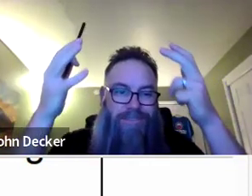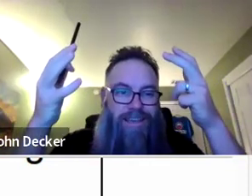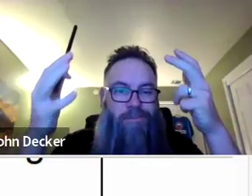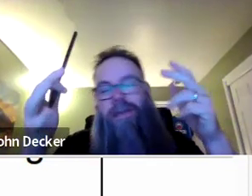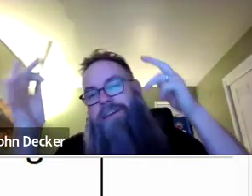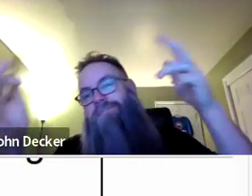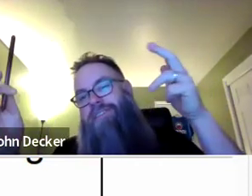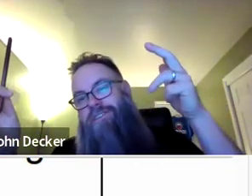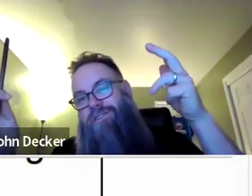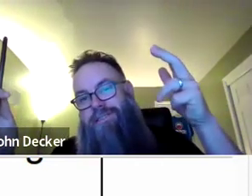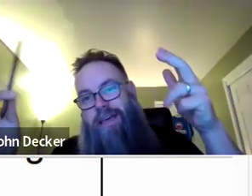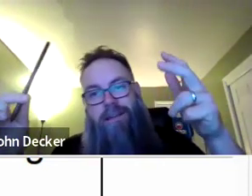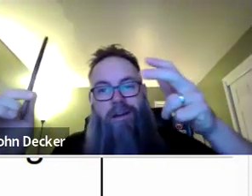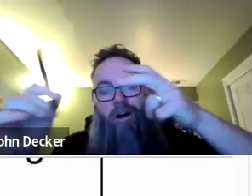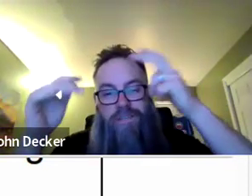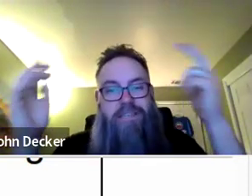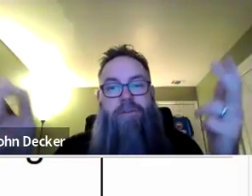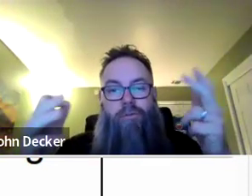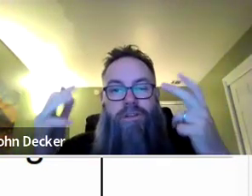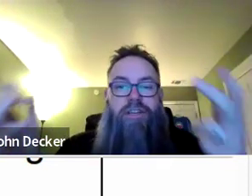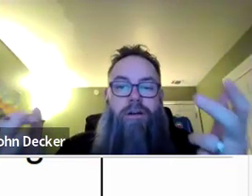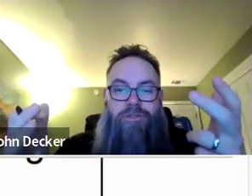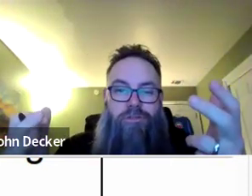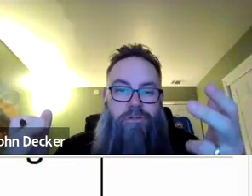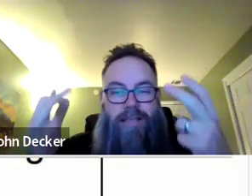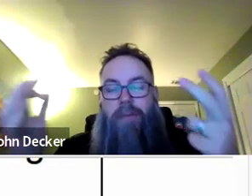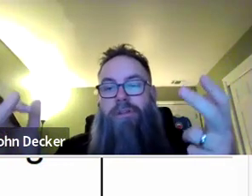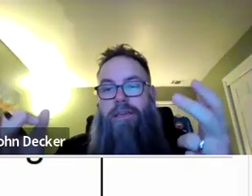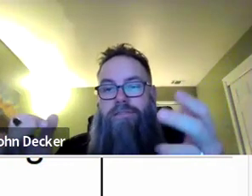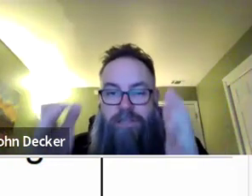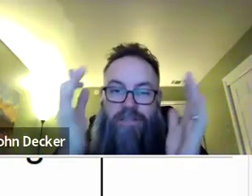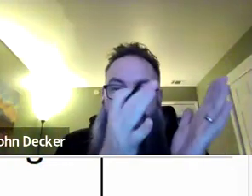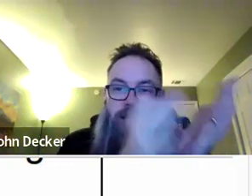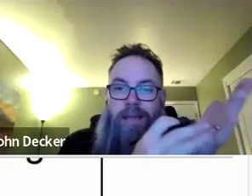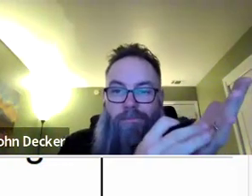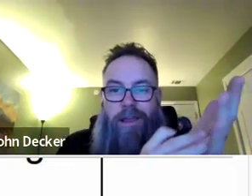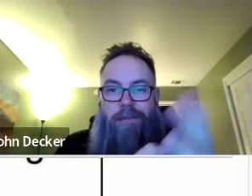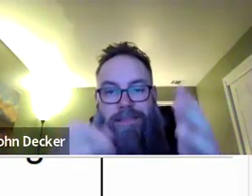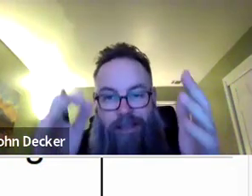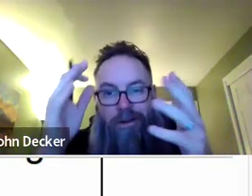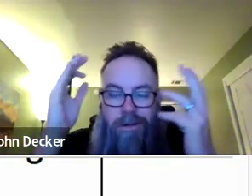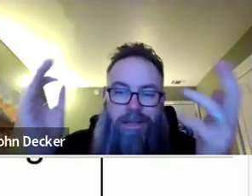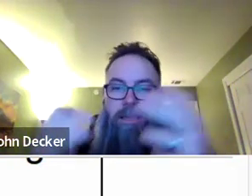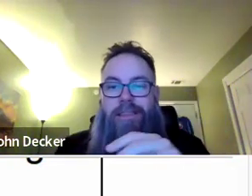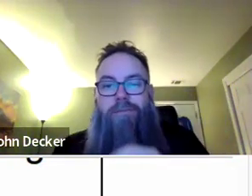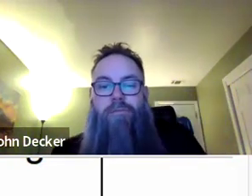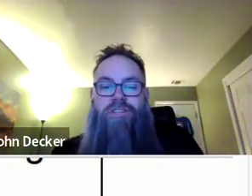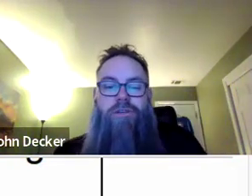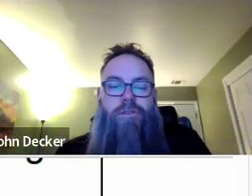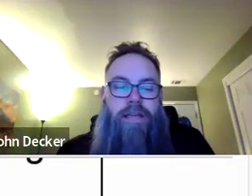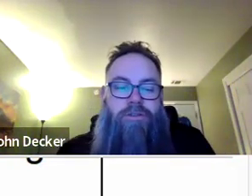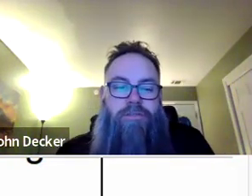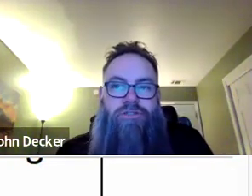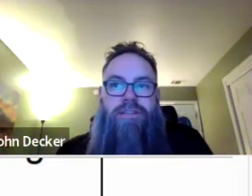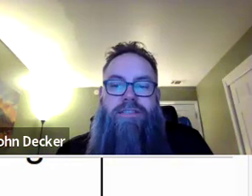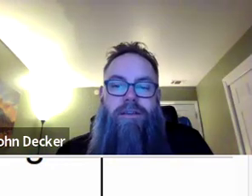interest that comes in. We have expectations that our staff are reaching out to you as applicants within a certain time frame, that they are getting the